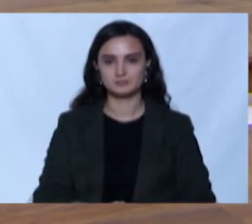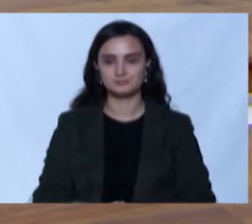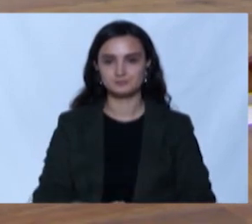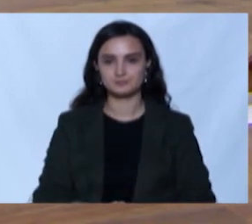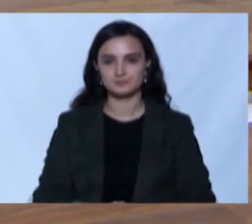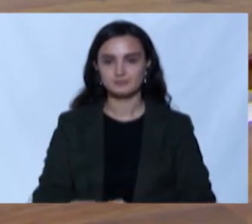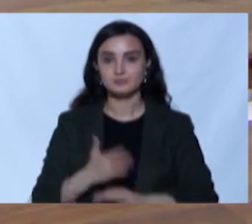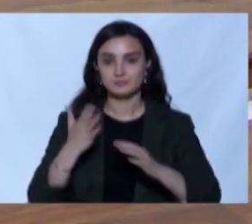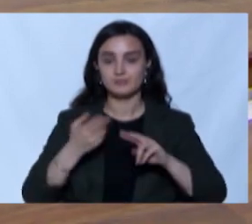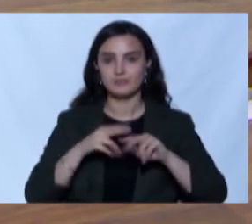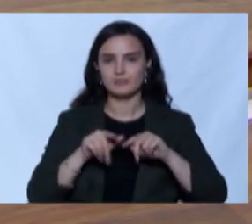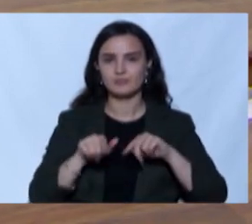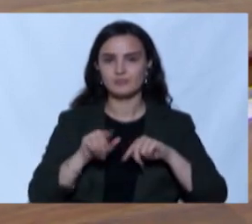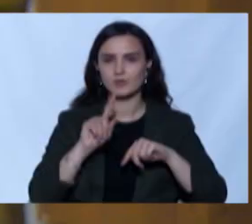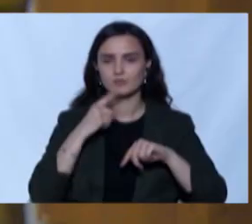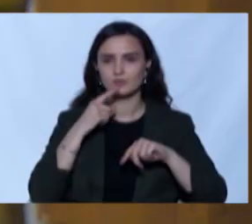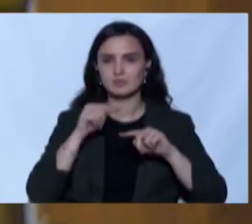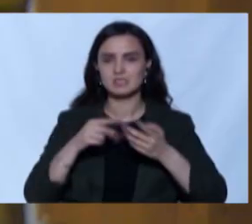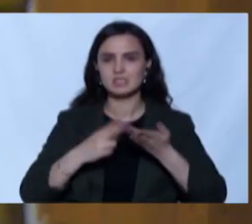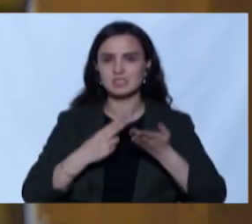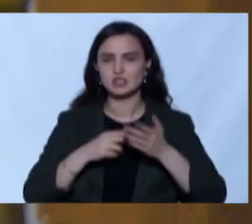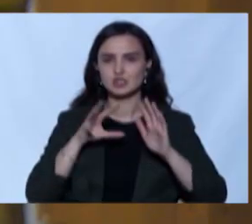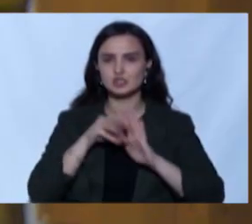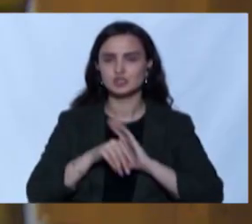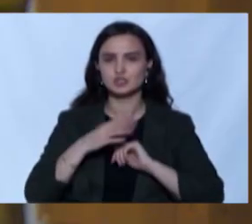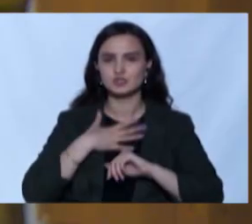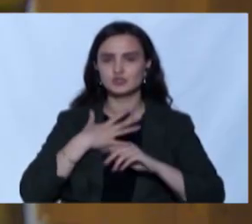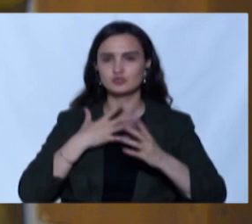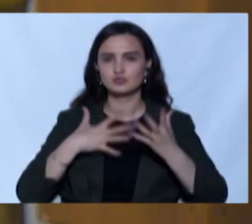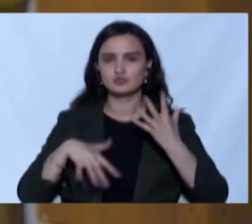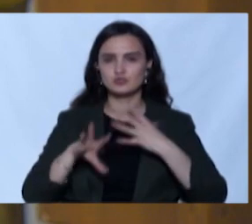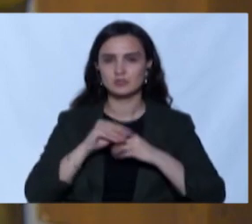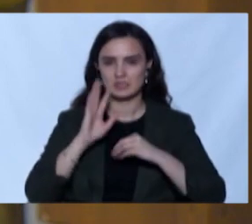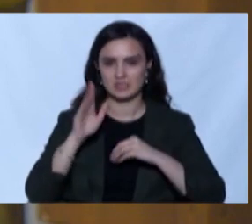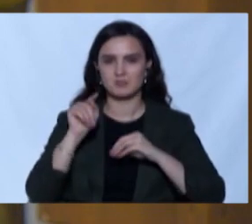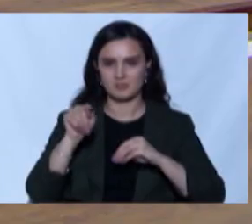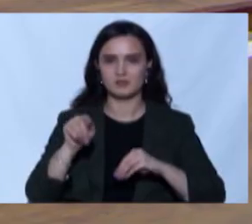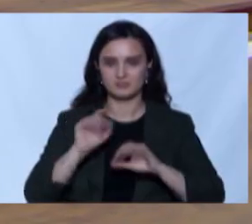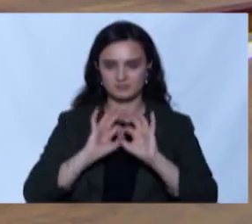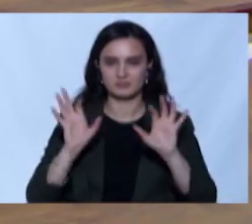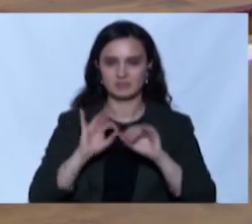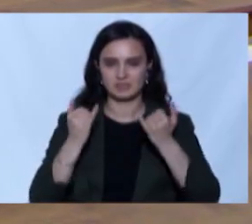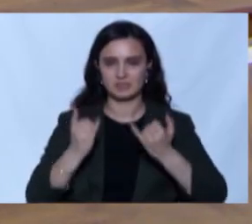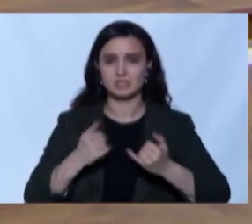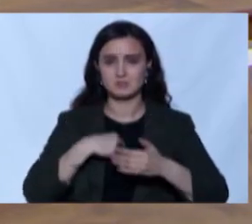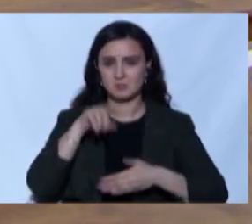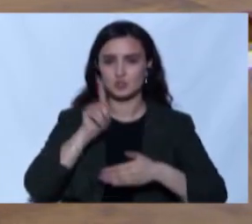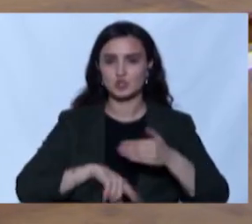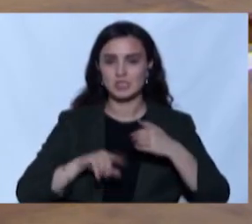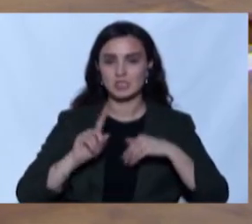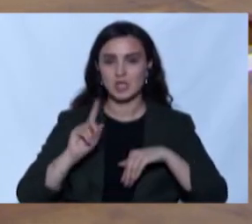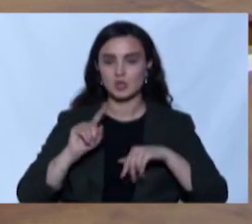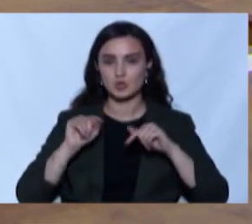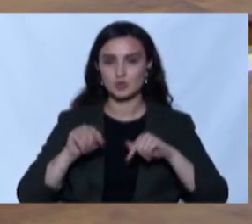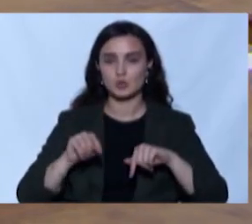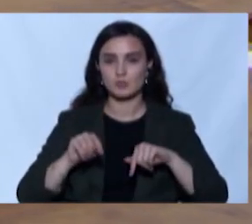Yes, there's a lot to be said for this book, and we are going to guide you through this today. Now, I believe the